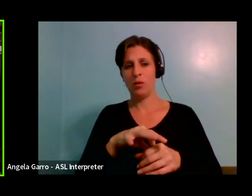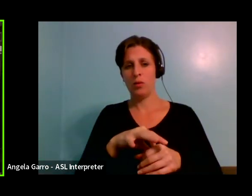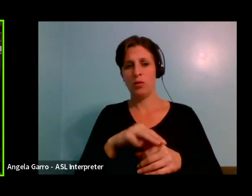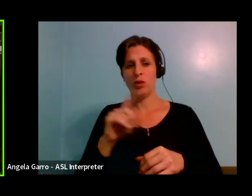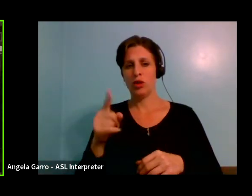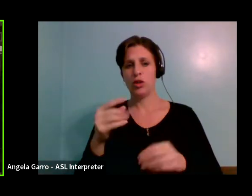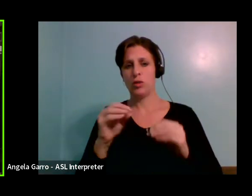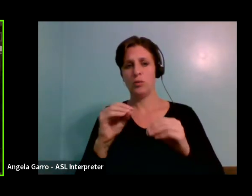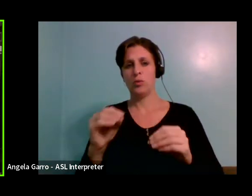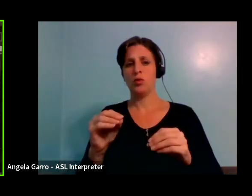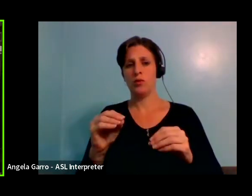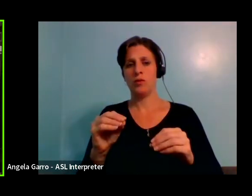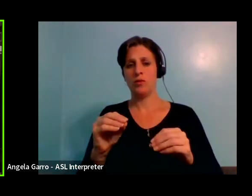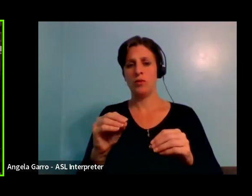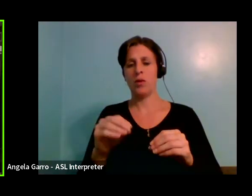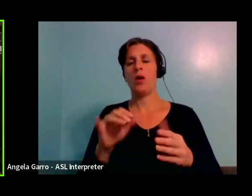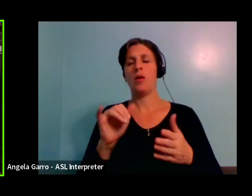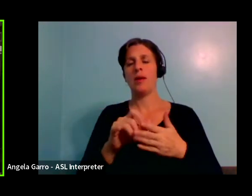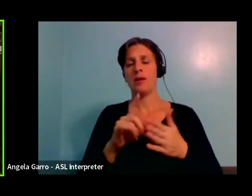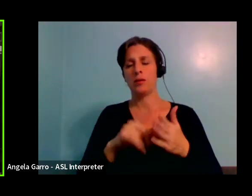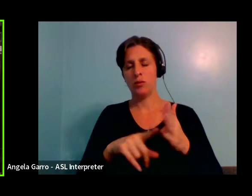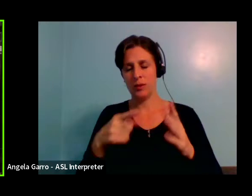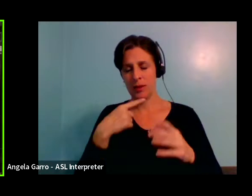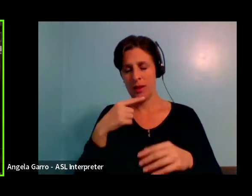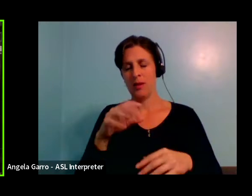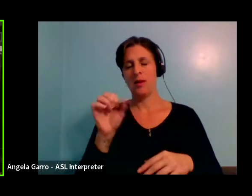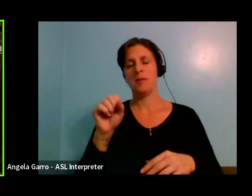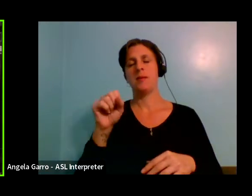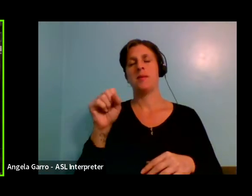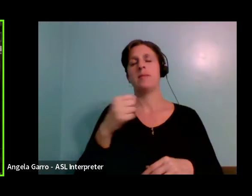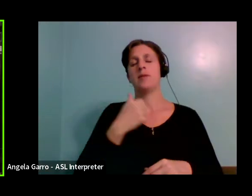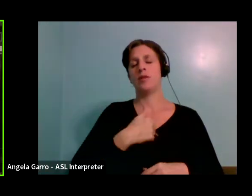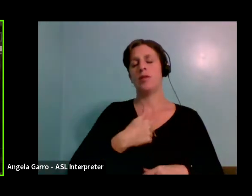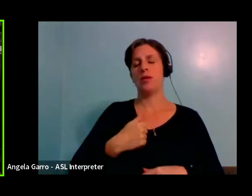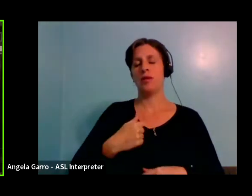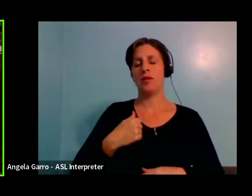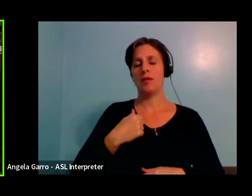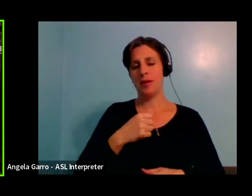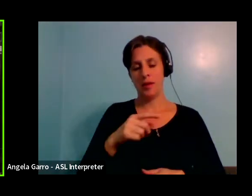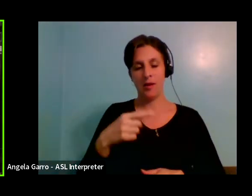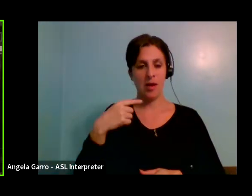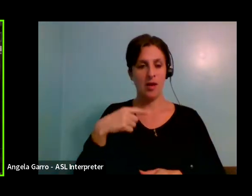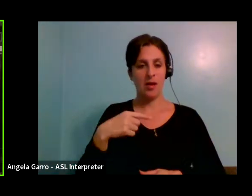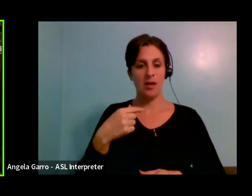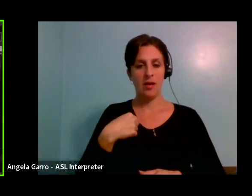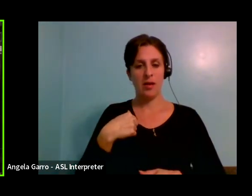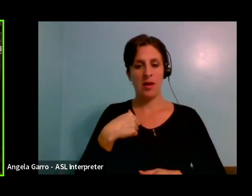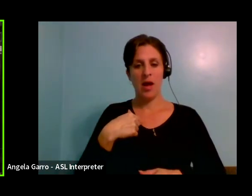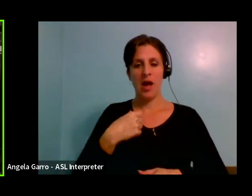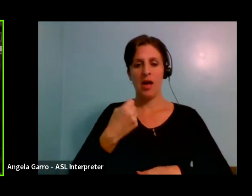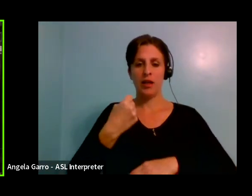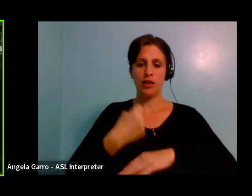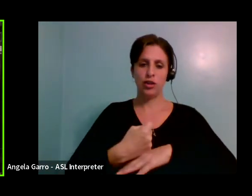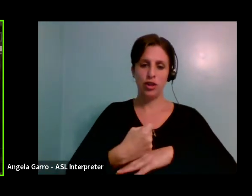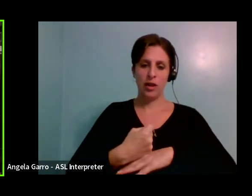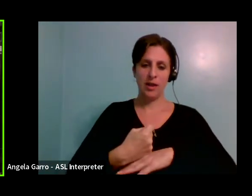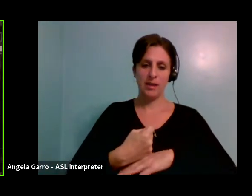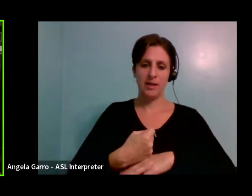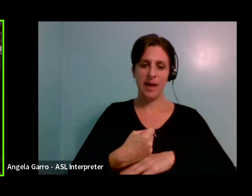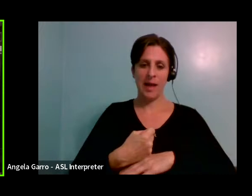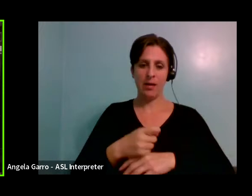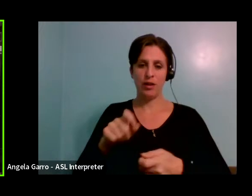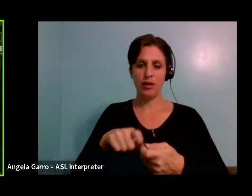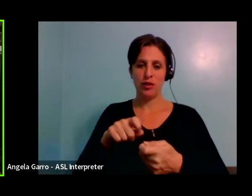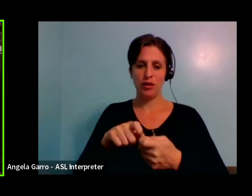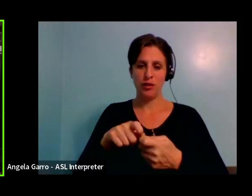this to. Oh, that's what you said. Yep. I'm sorry, but I shut down a certain hour, so sorry. I was gonna use my